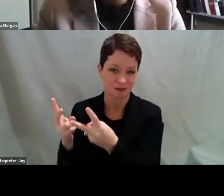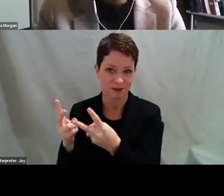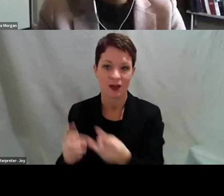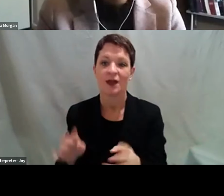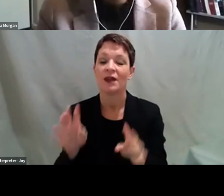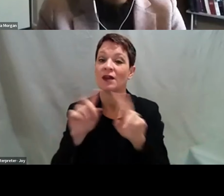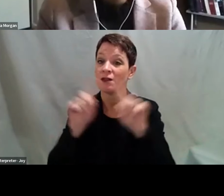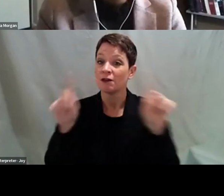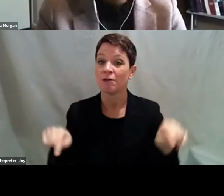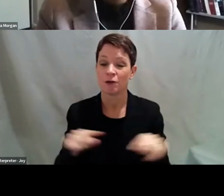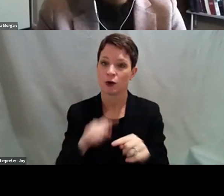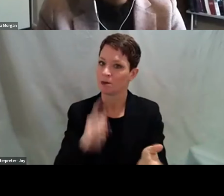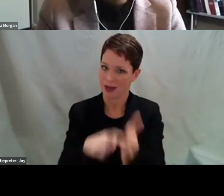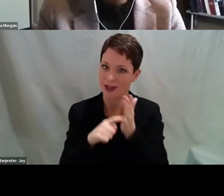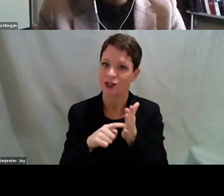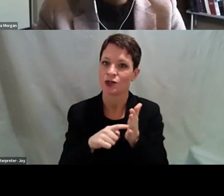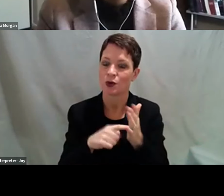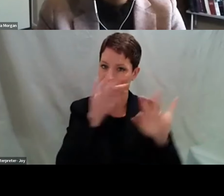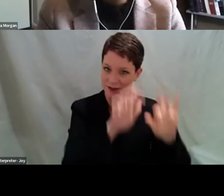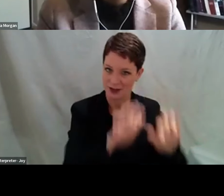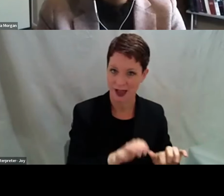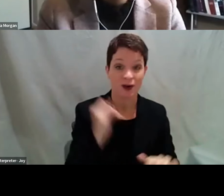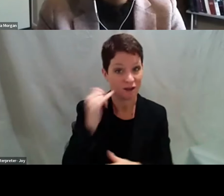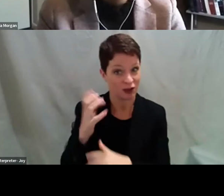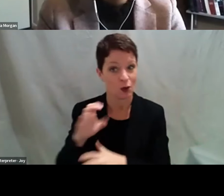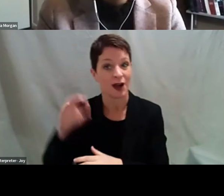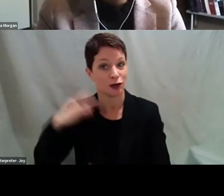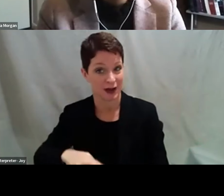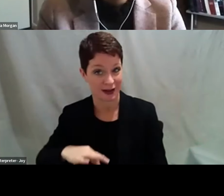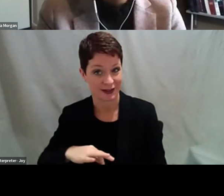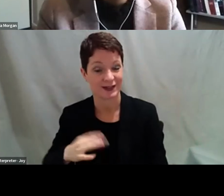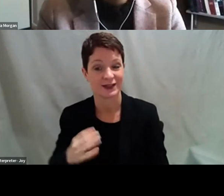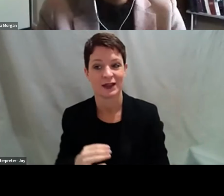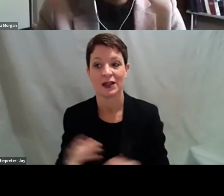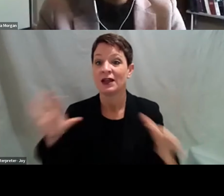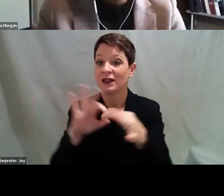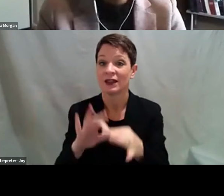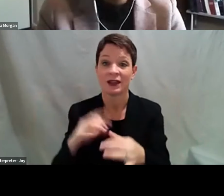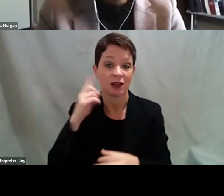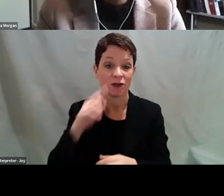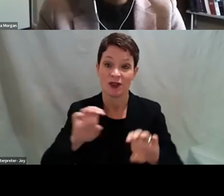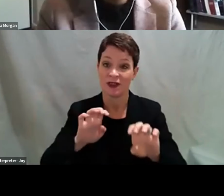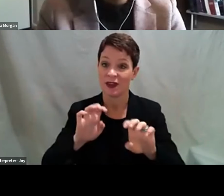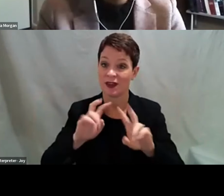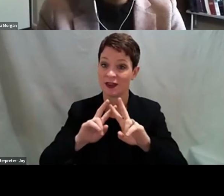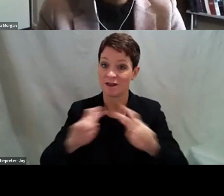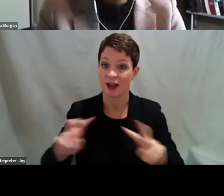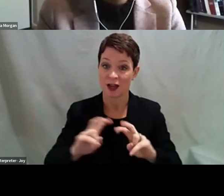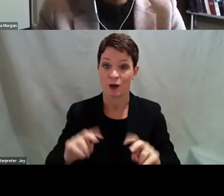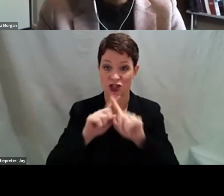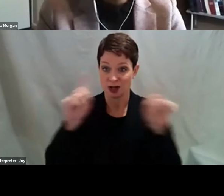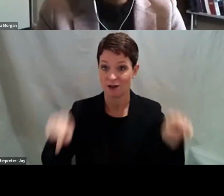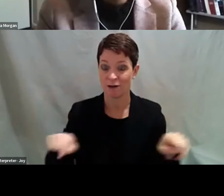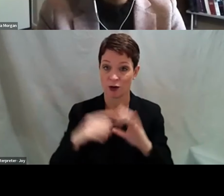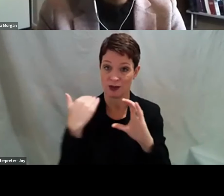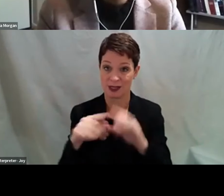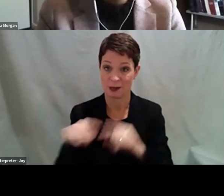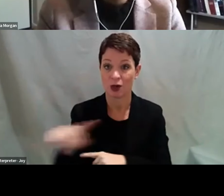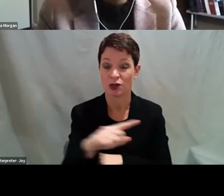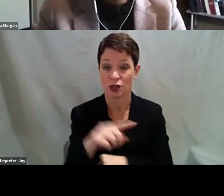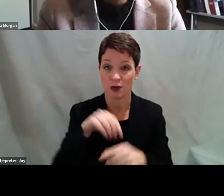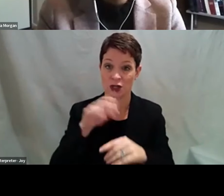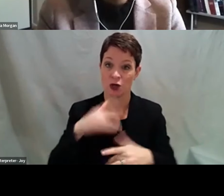form is mandatory to receive CLE credits. The link to the evaluation form was emailed to you in